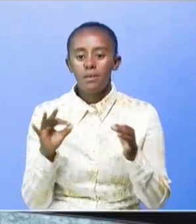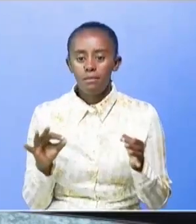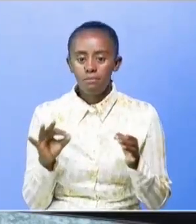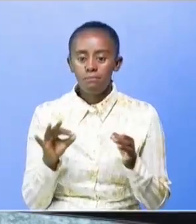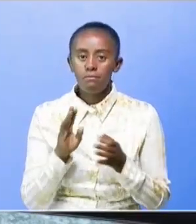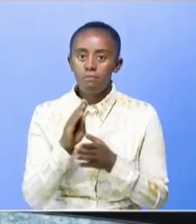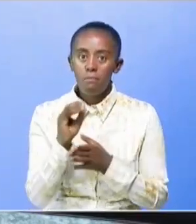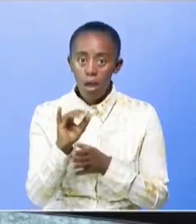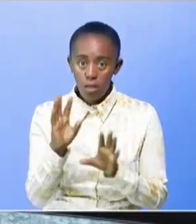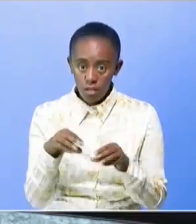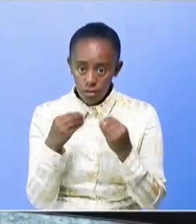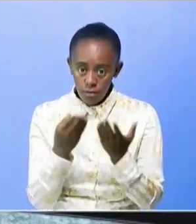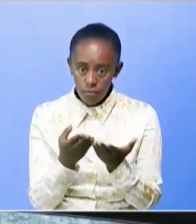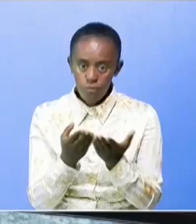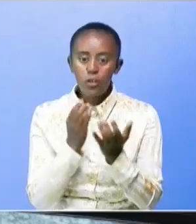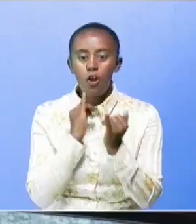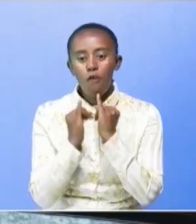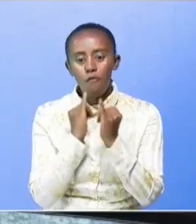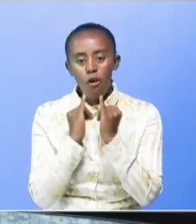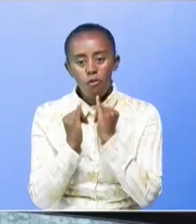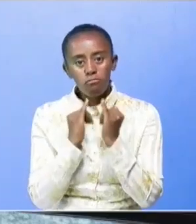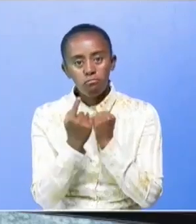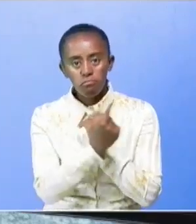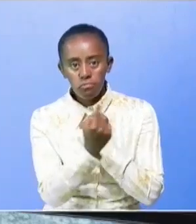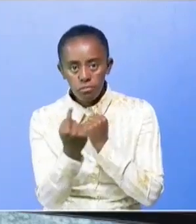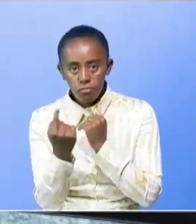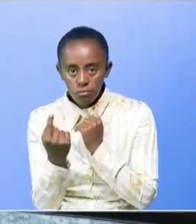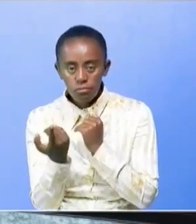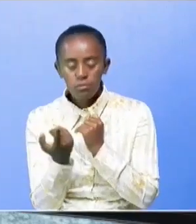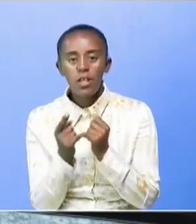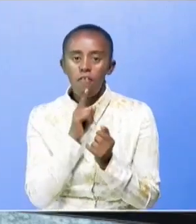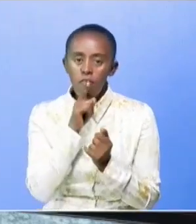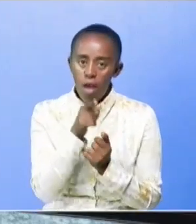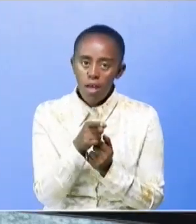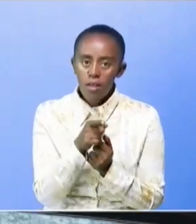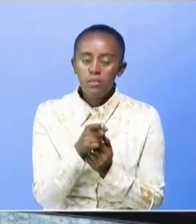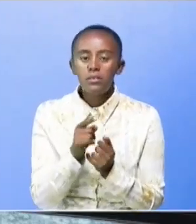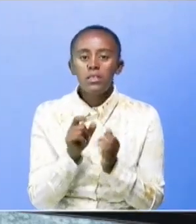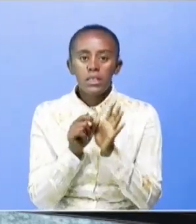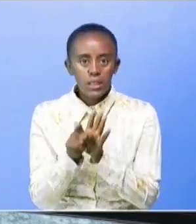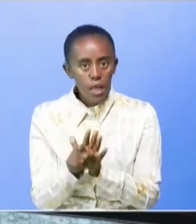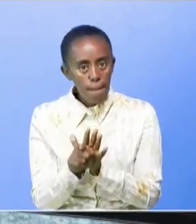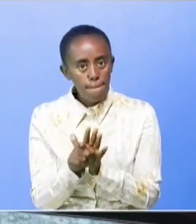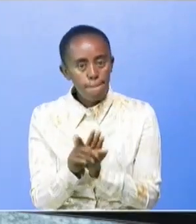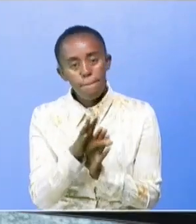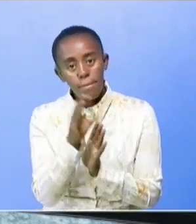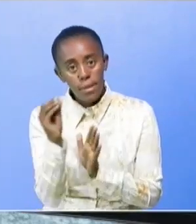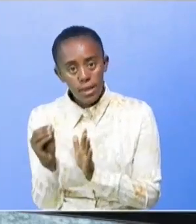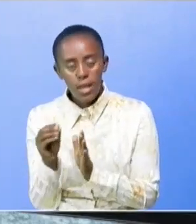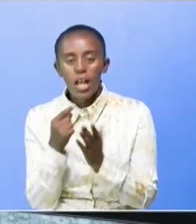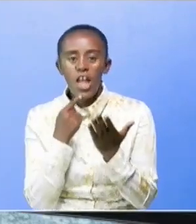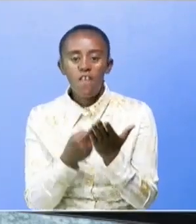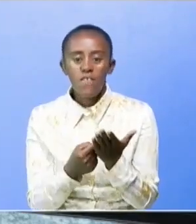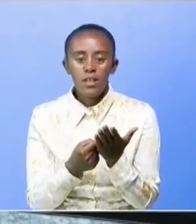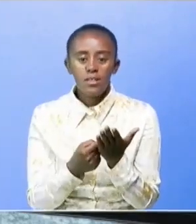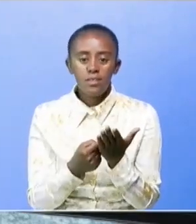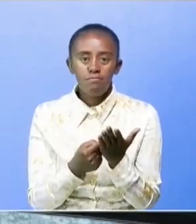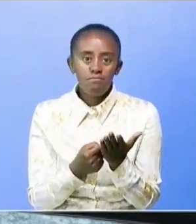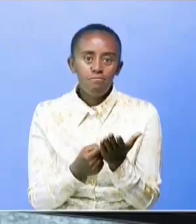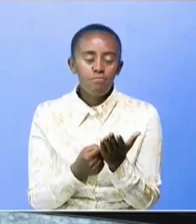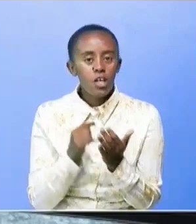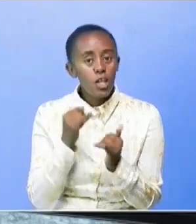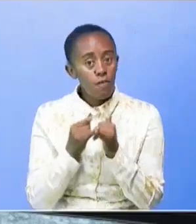by giving information such as facts, examples, and evidences.